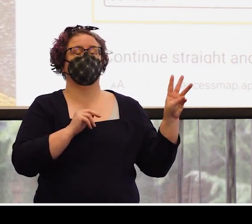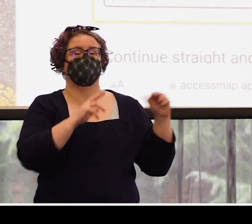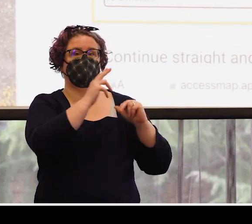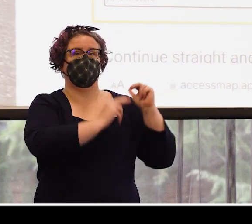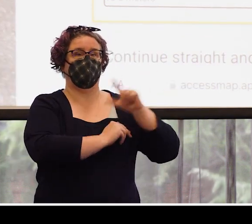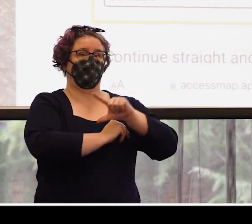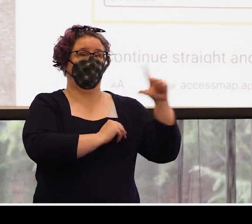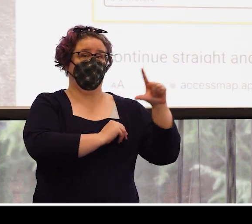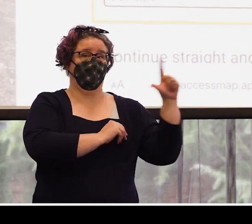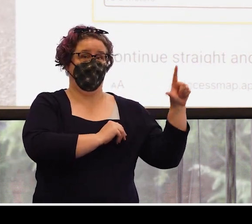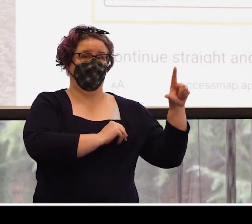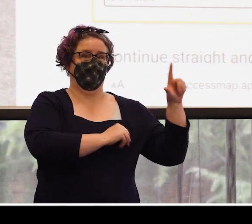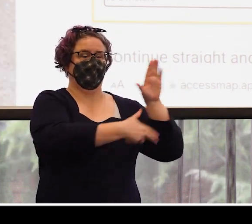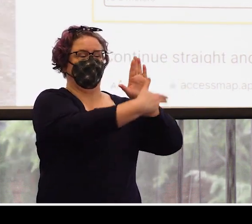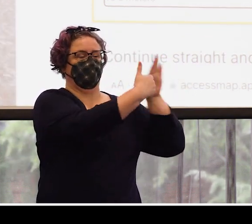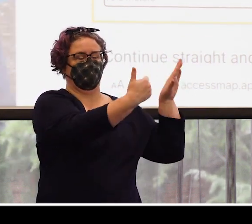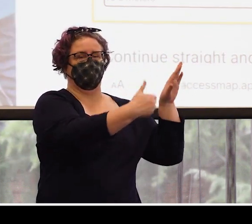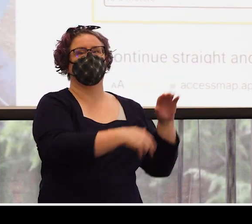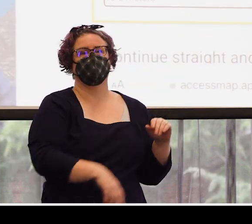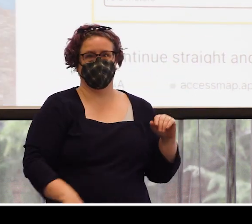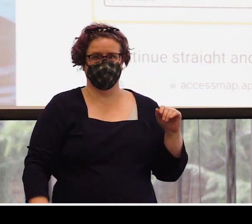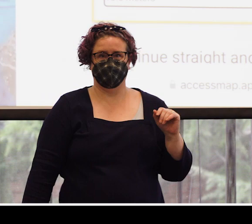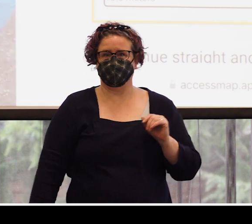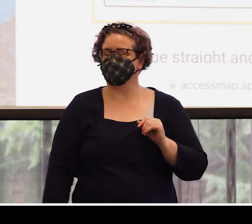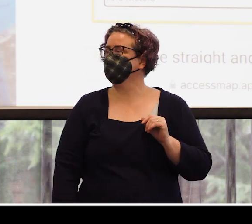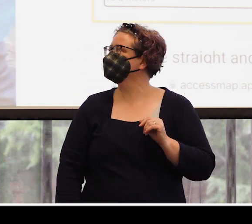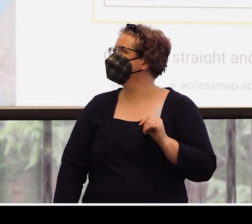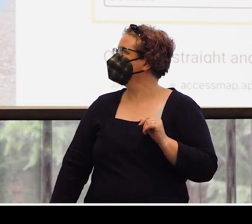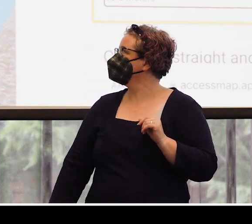And building demarcations are annotated as well.